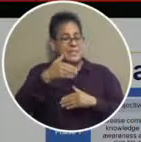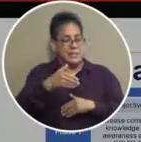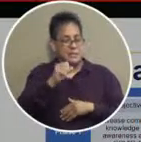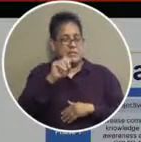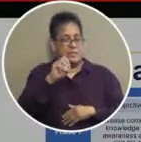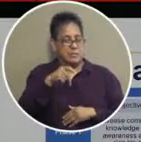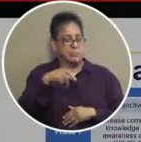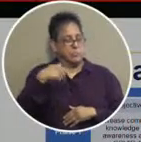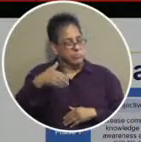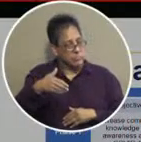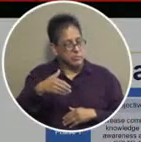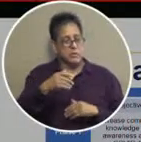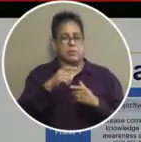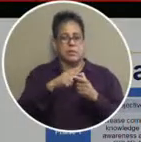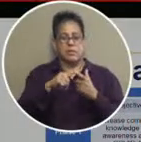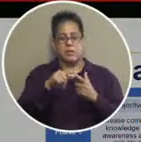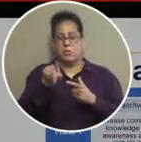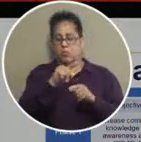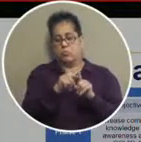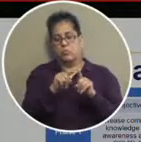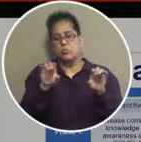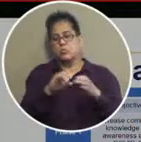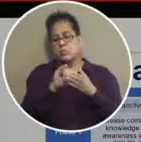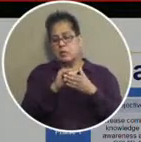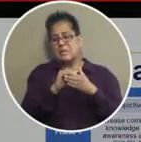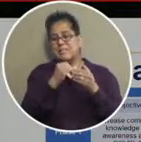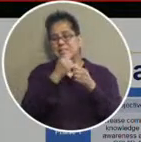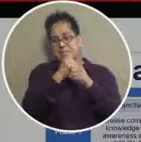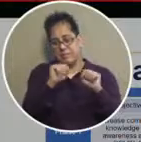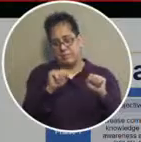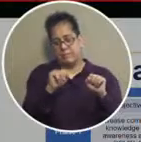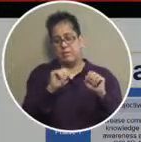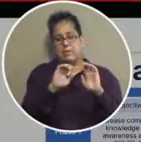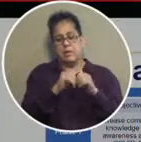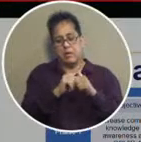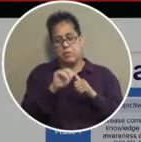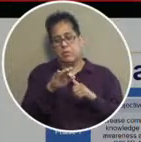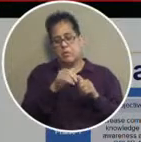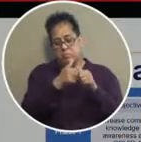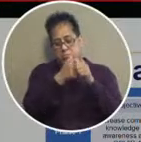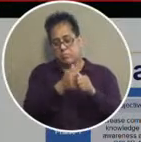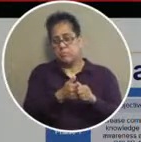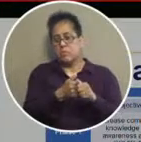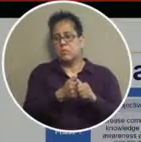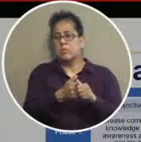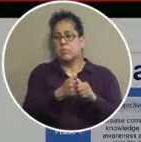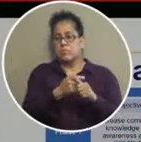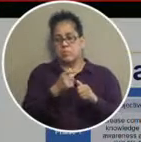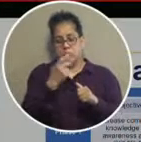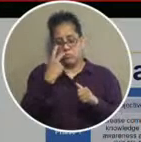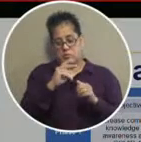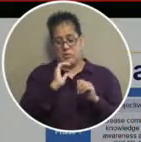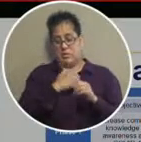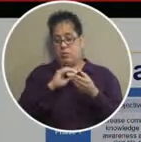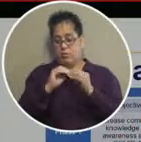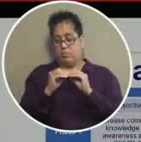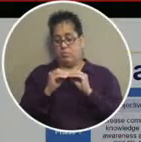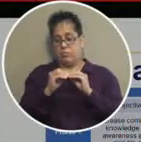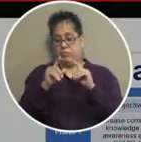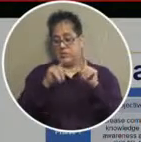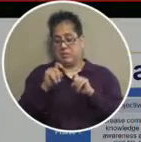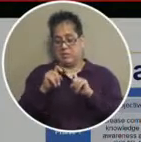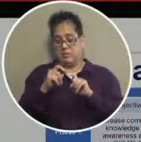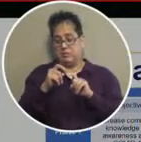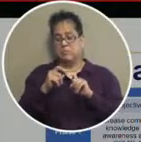make sure that they can be safe in terms of how they execute those as we continue to see our numbers climb. Next